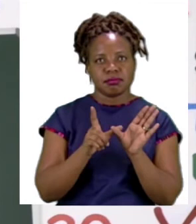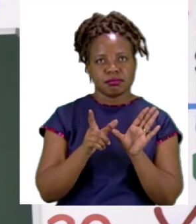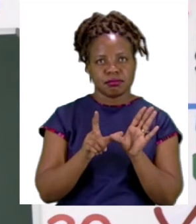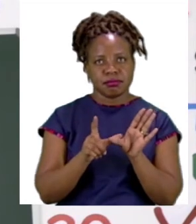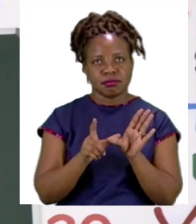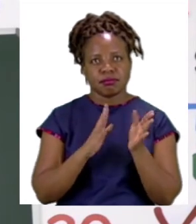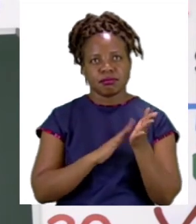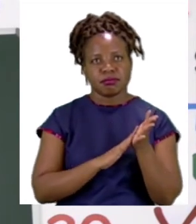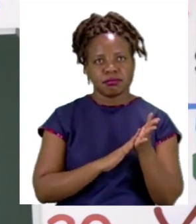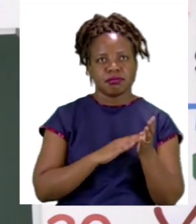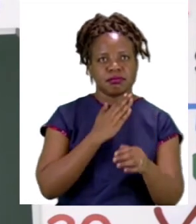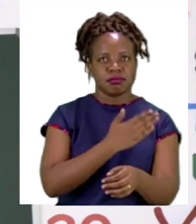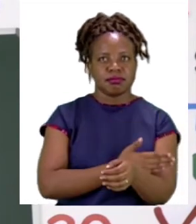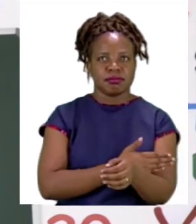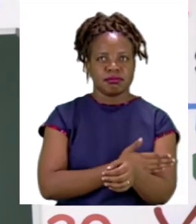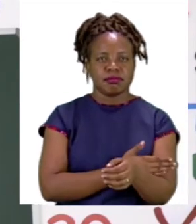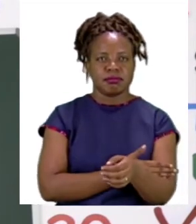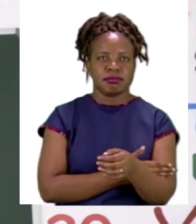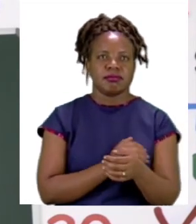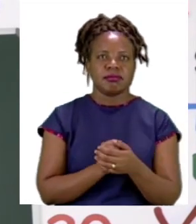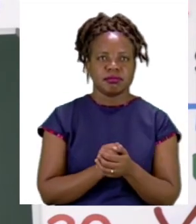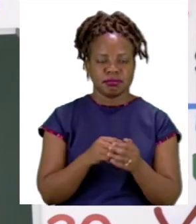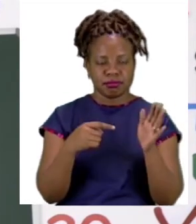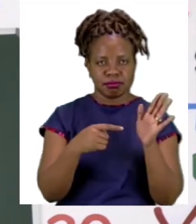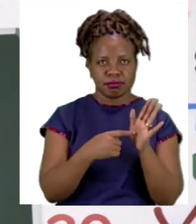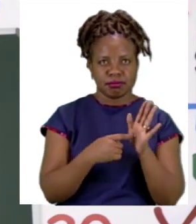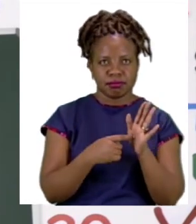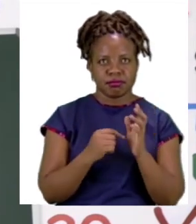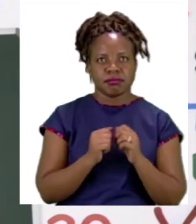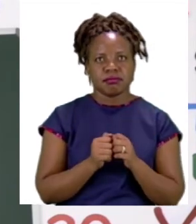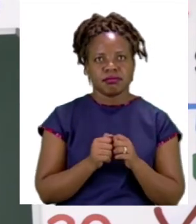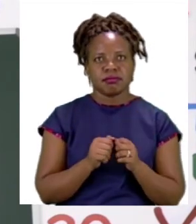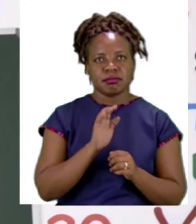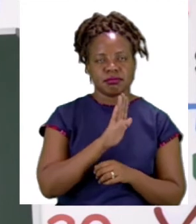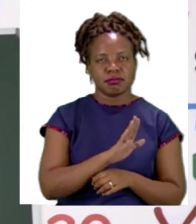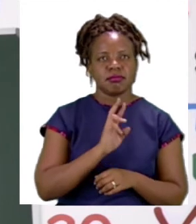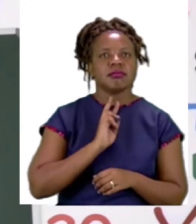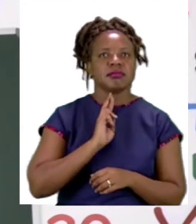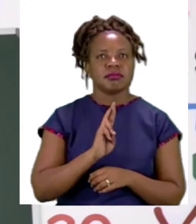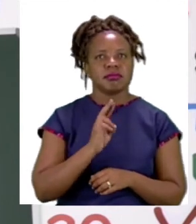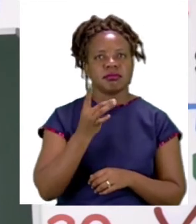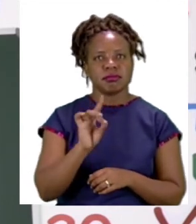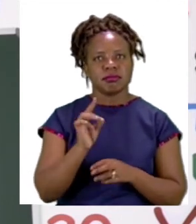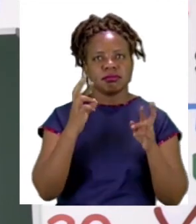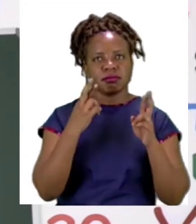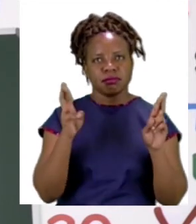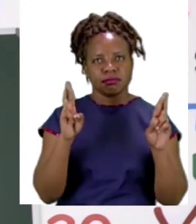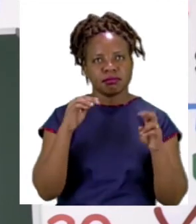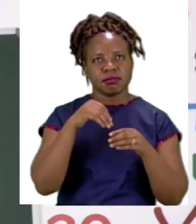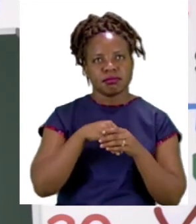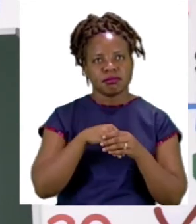glass, and wood. Full stop. There are 8